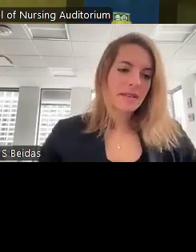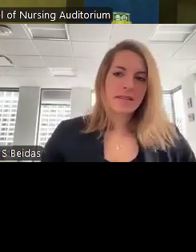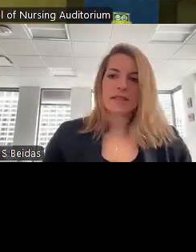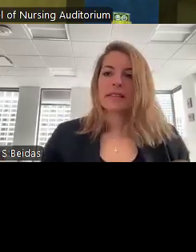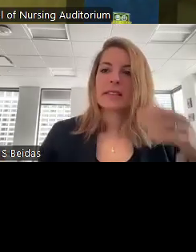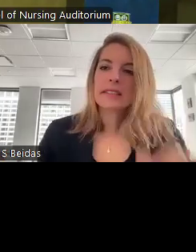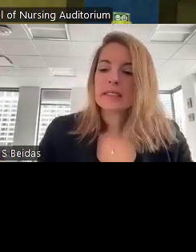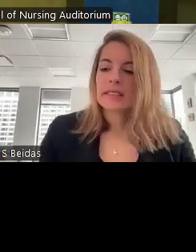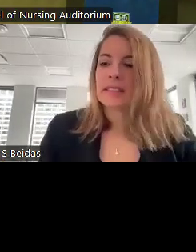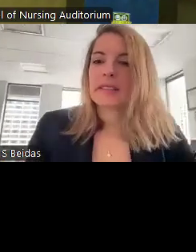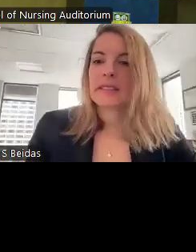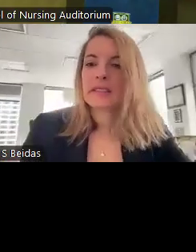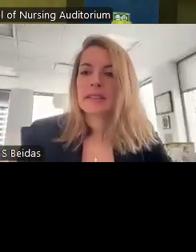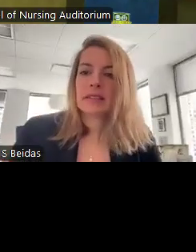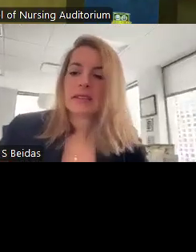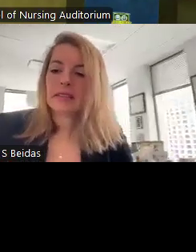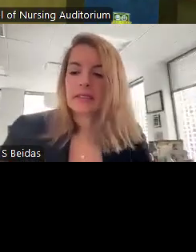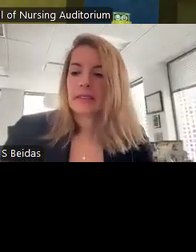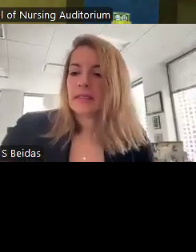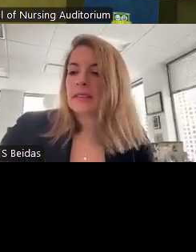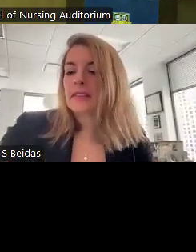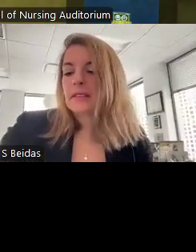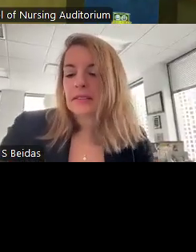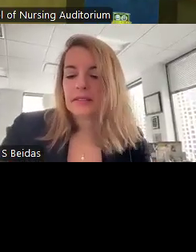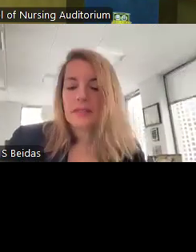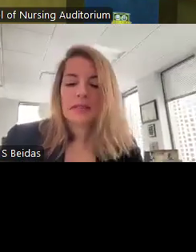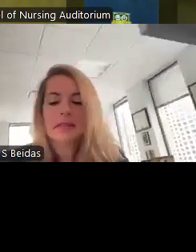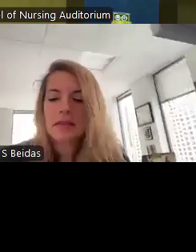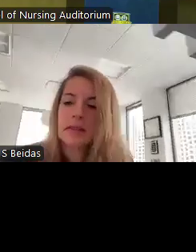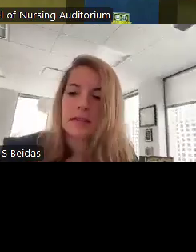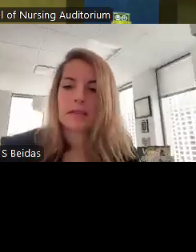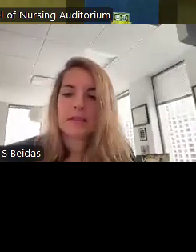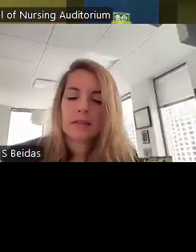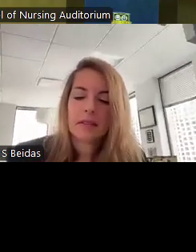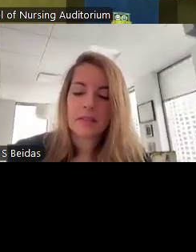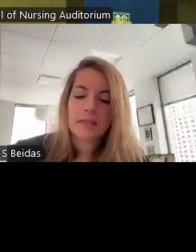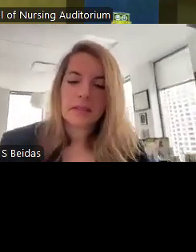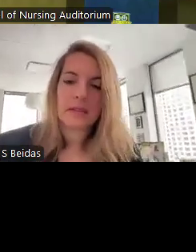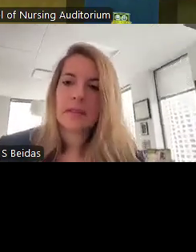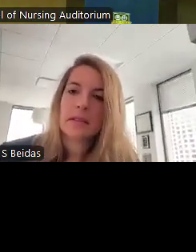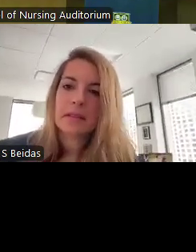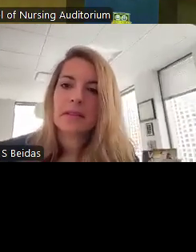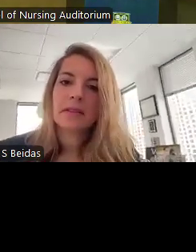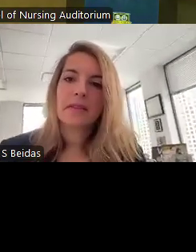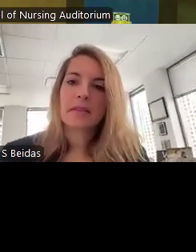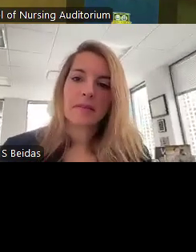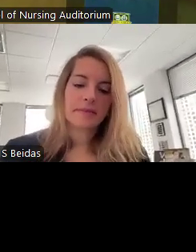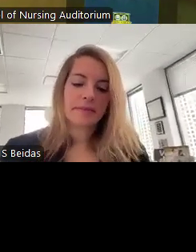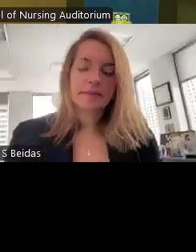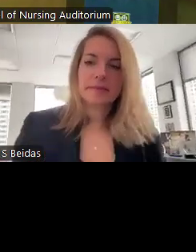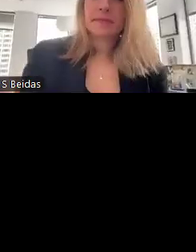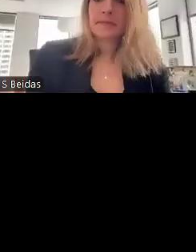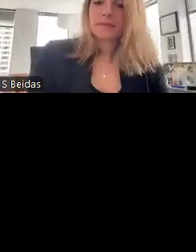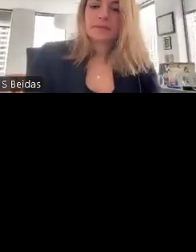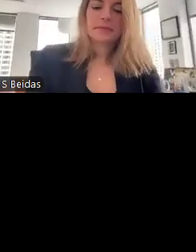We're all set? Okay. Good afternoon, everybody. And thank you for joining us for our Psychiatry Grand